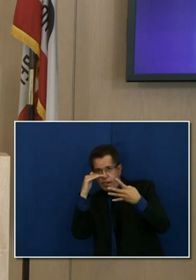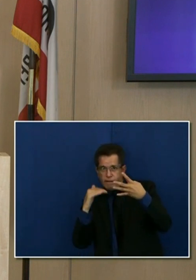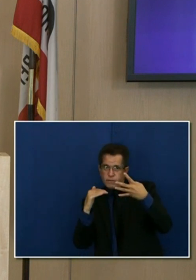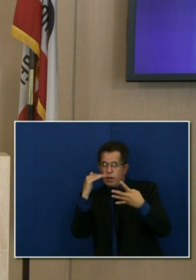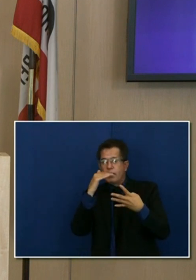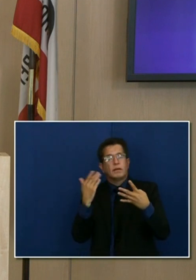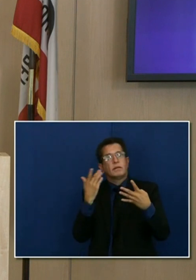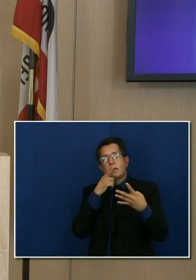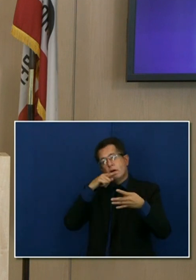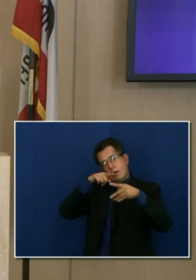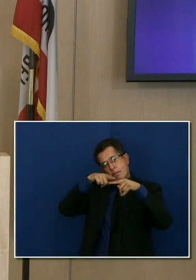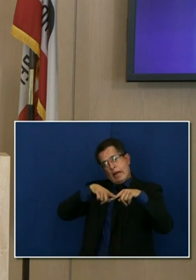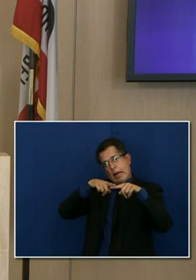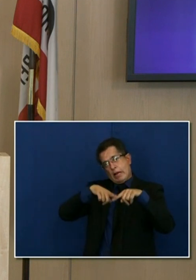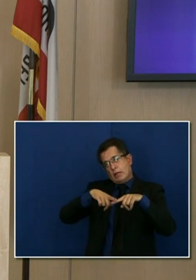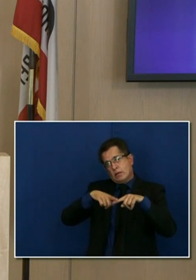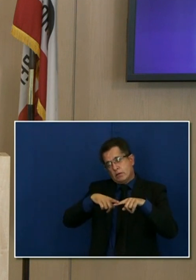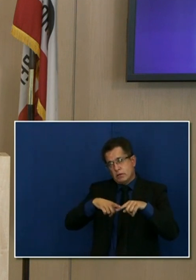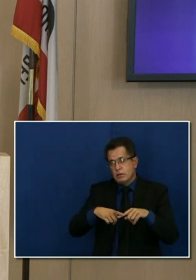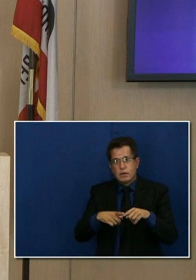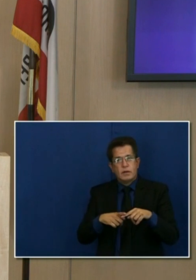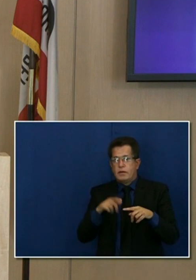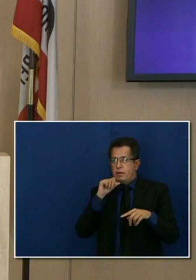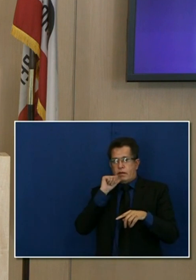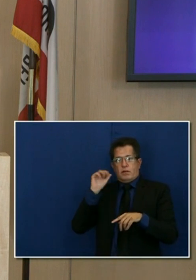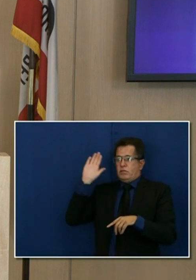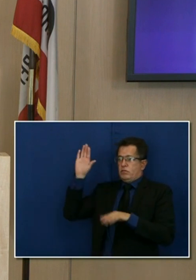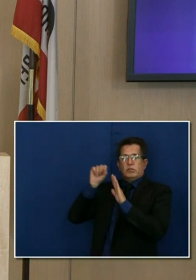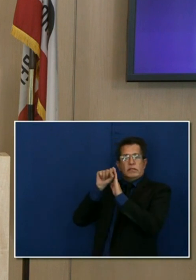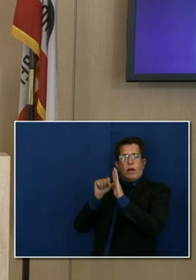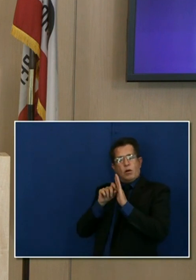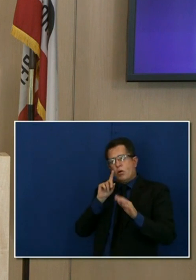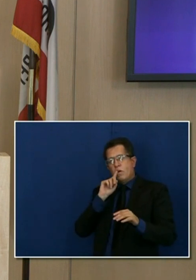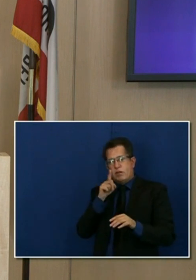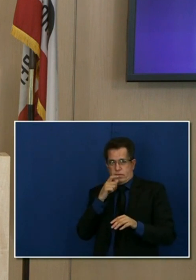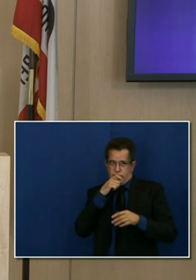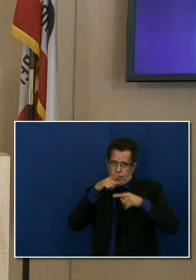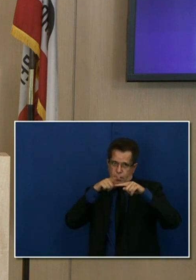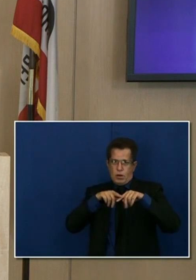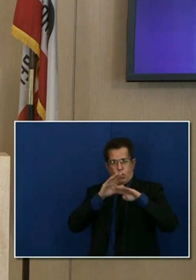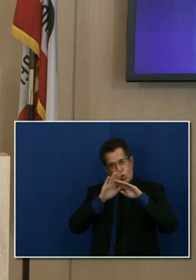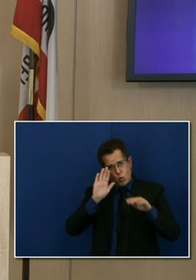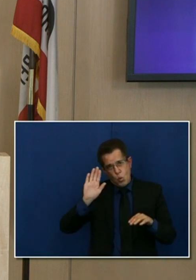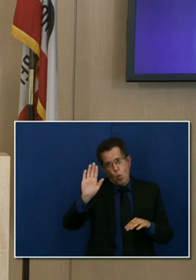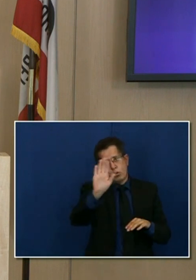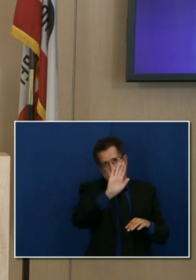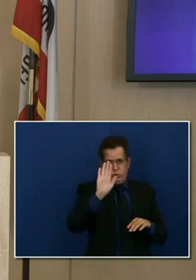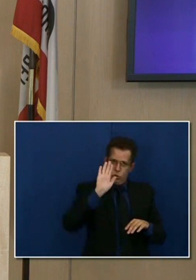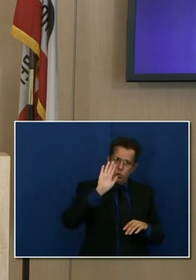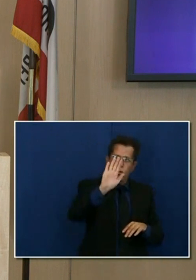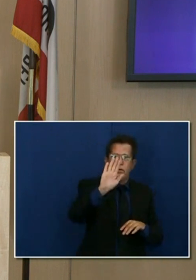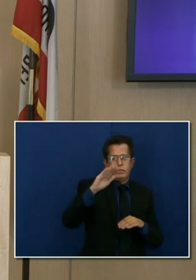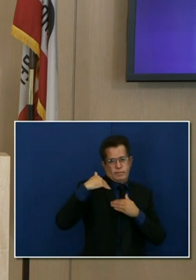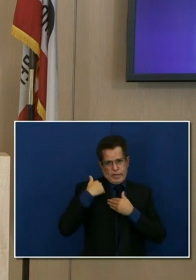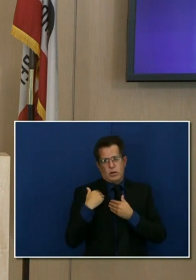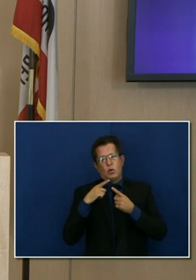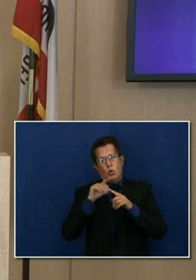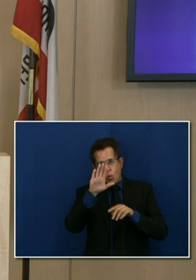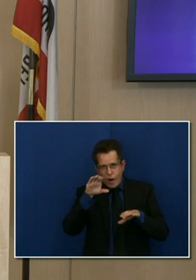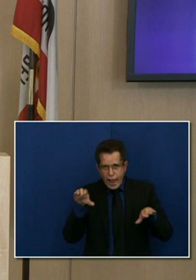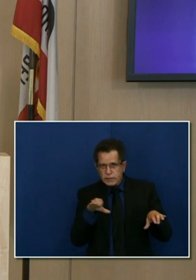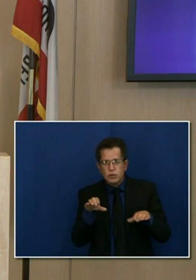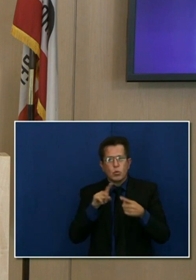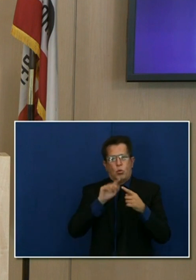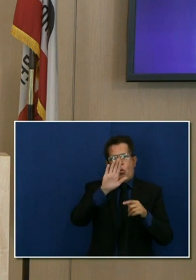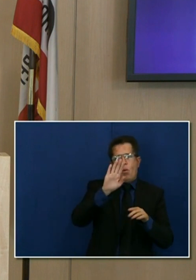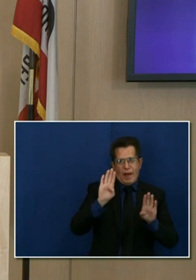the result of, is not the result of the state's assessment, but it actually is the result of our individual actions and